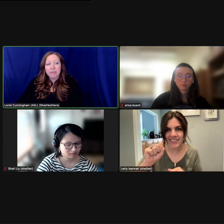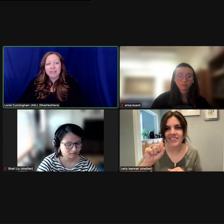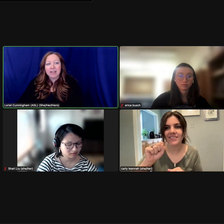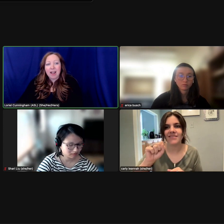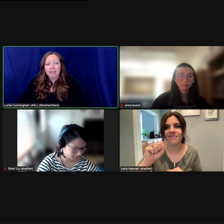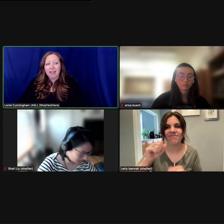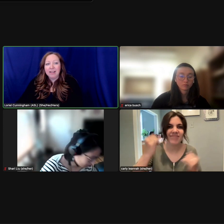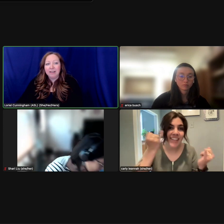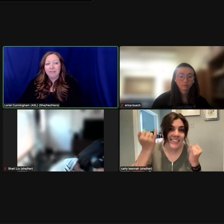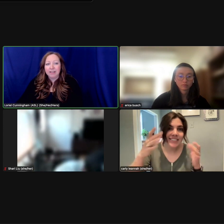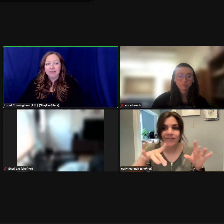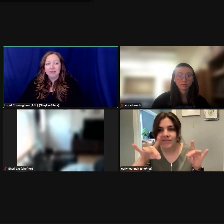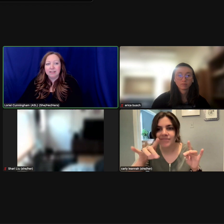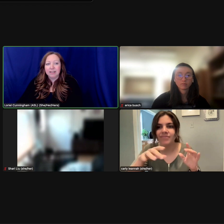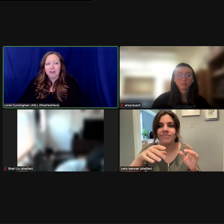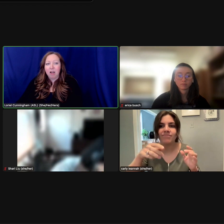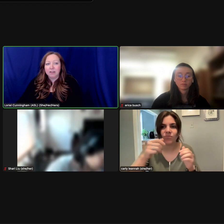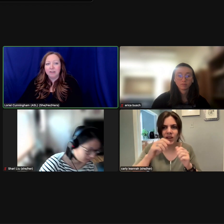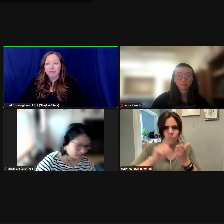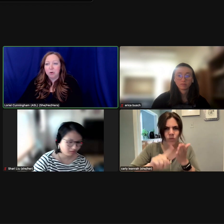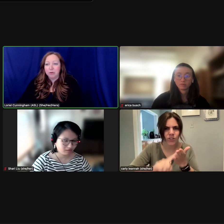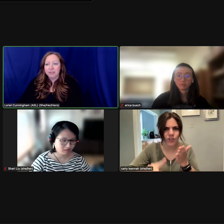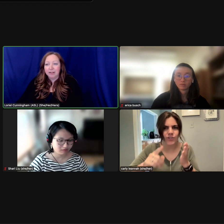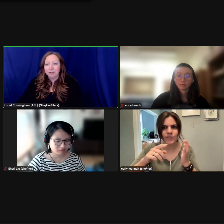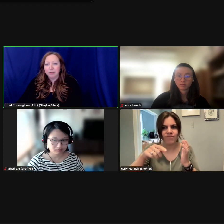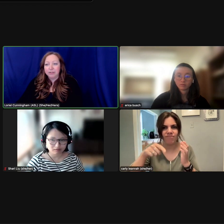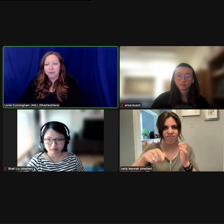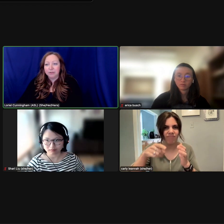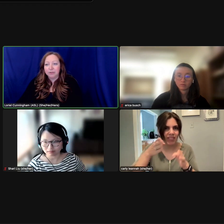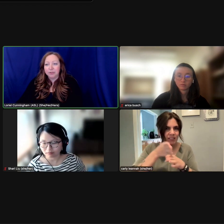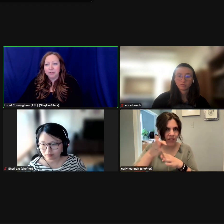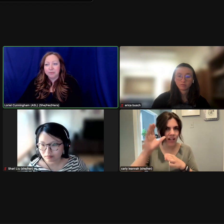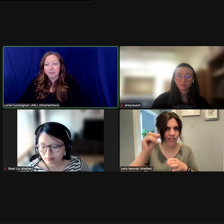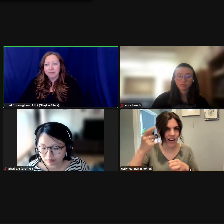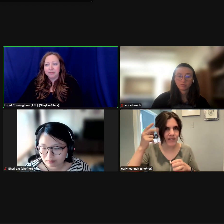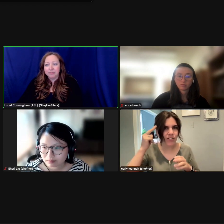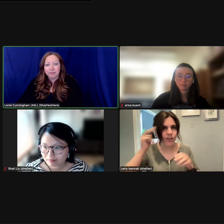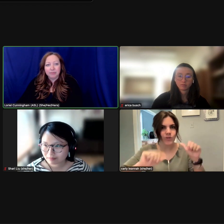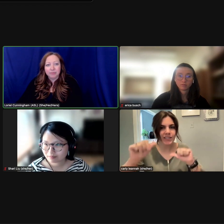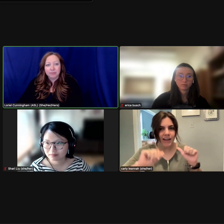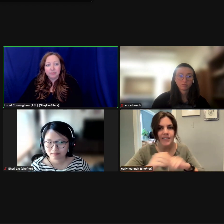We are committed to highlighting advances in cognitive neuroscience research.